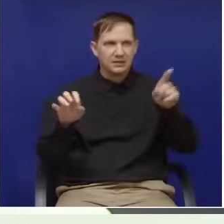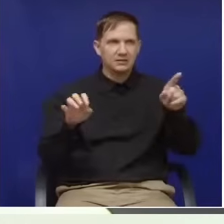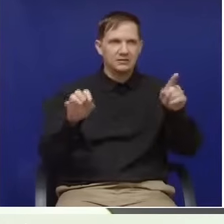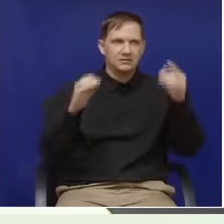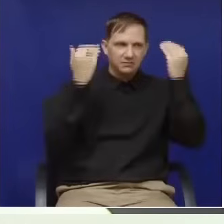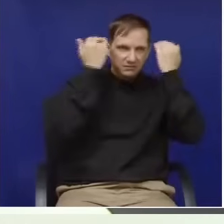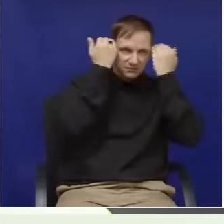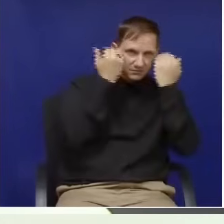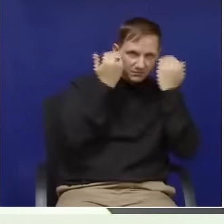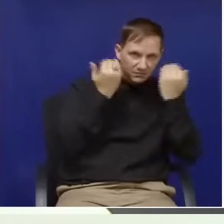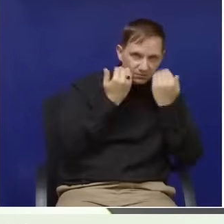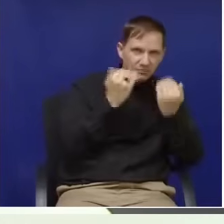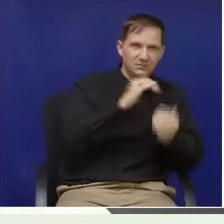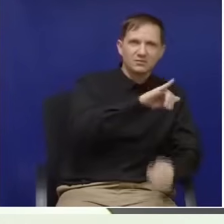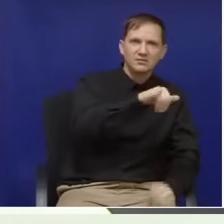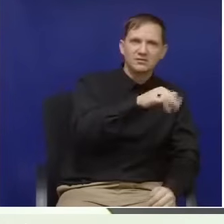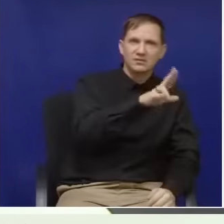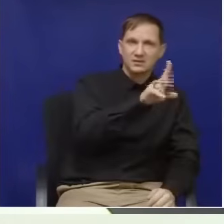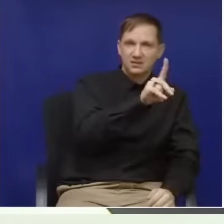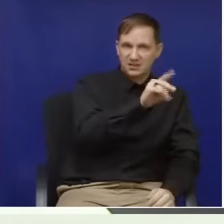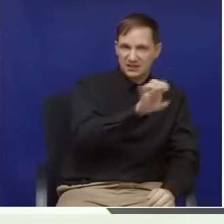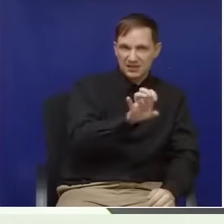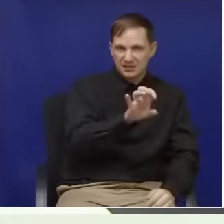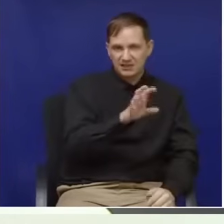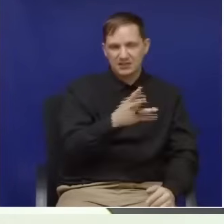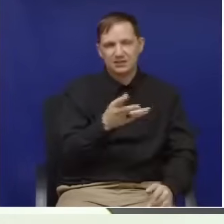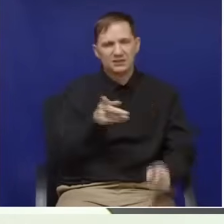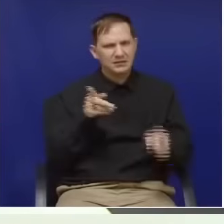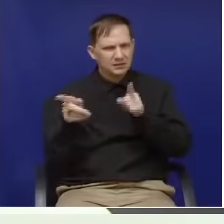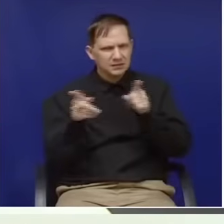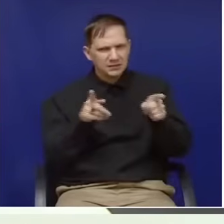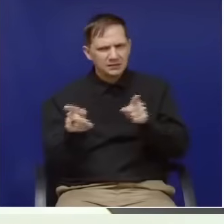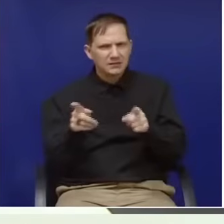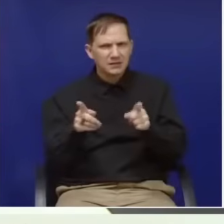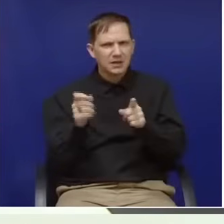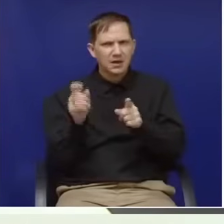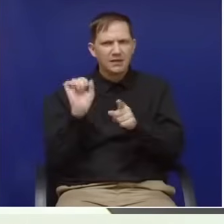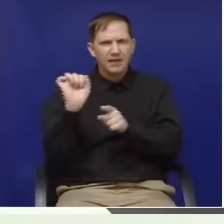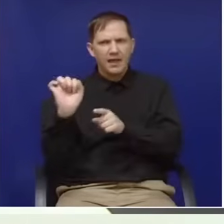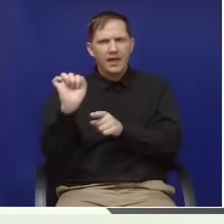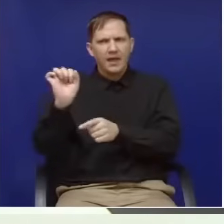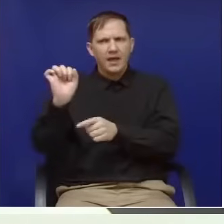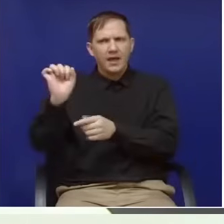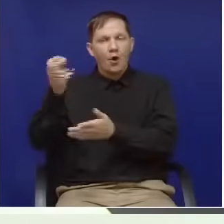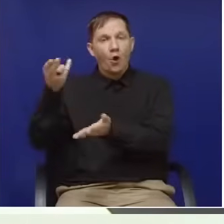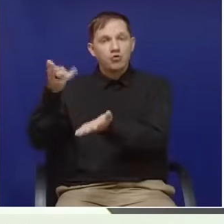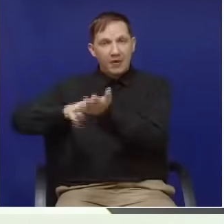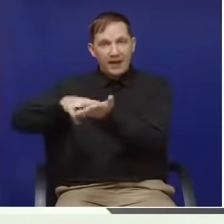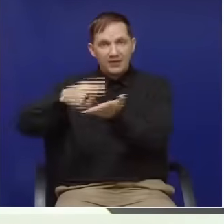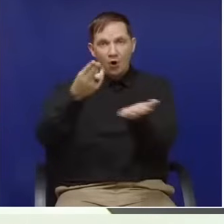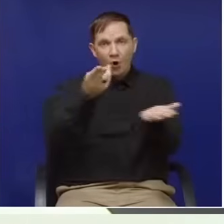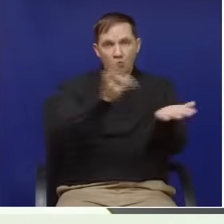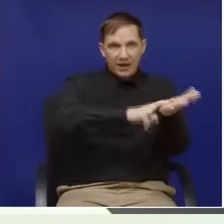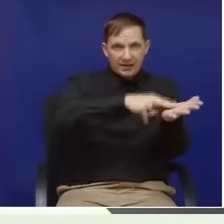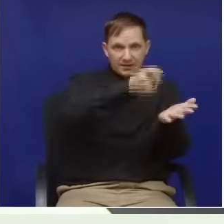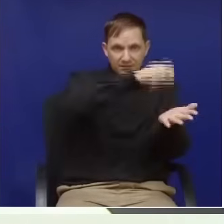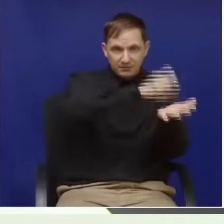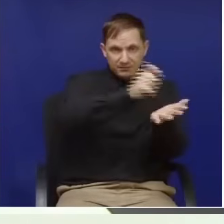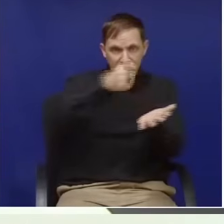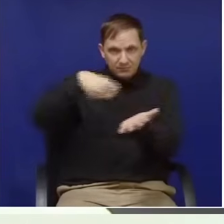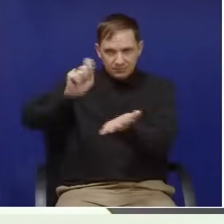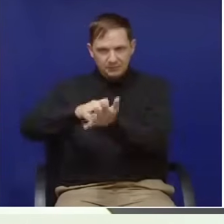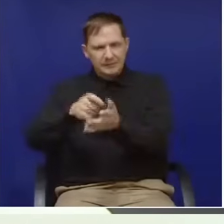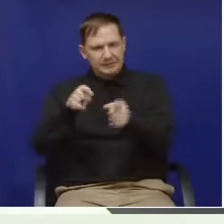single judiciary, where we are now working on legislation to bring them under one roof. But we still don't have an agreement on